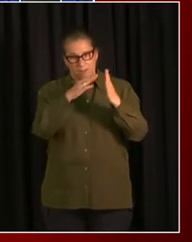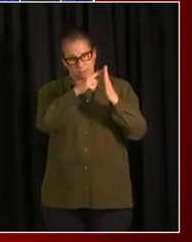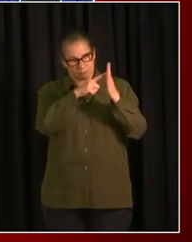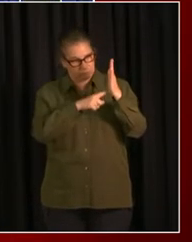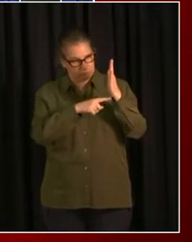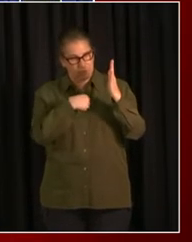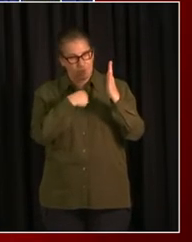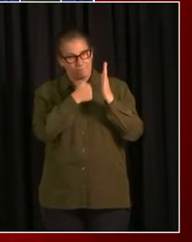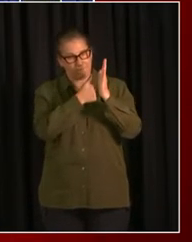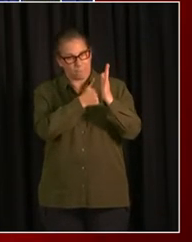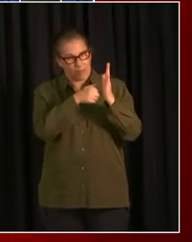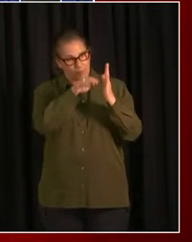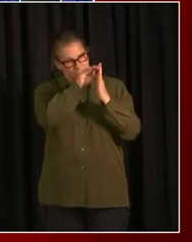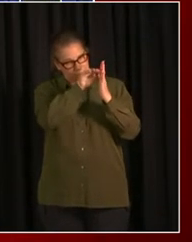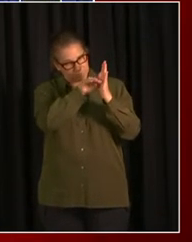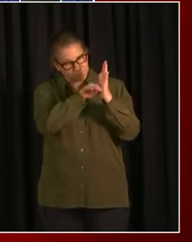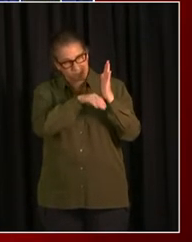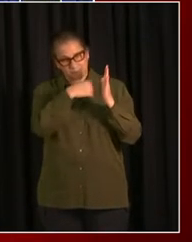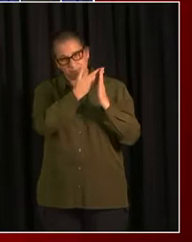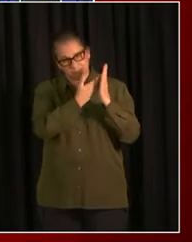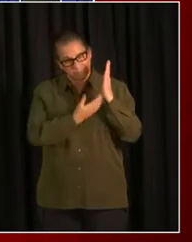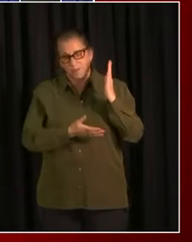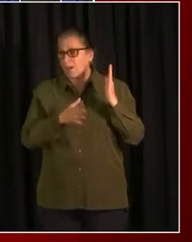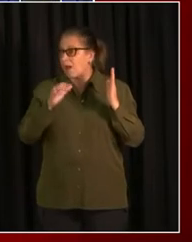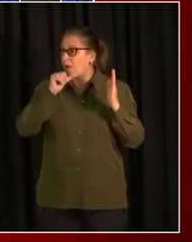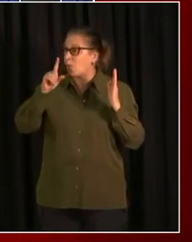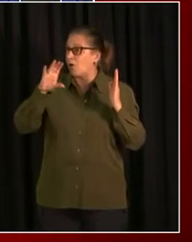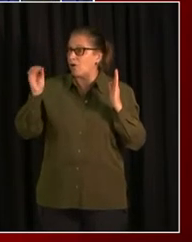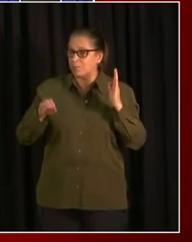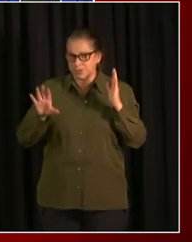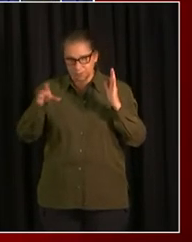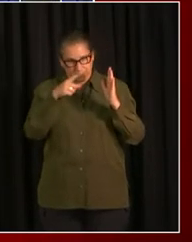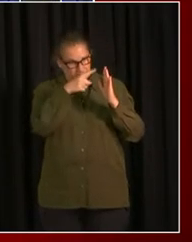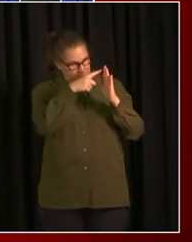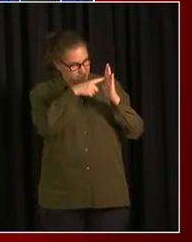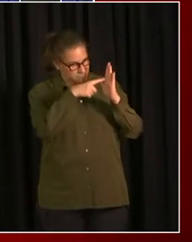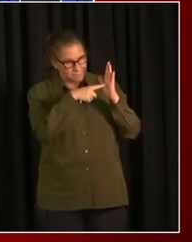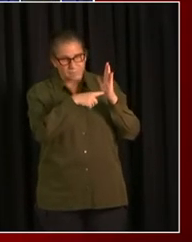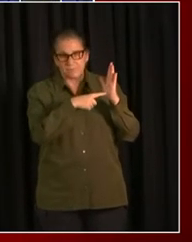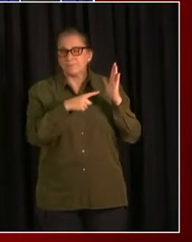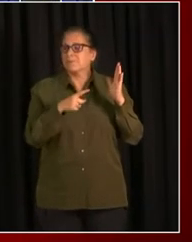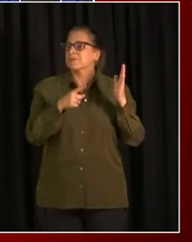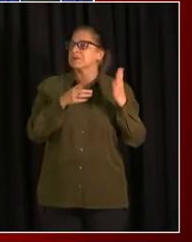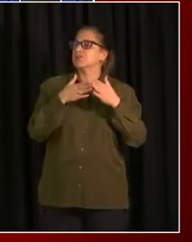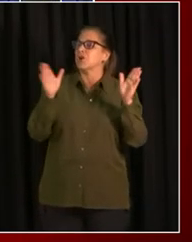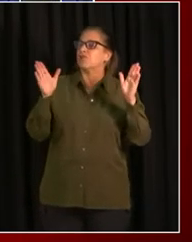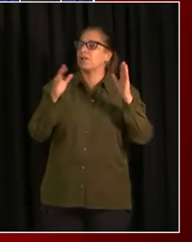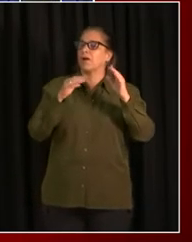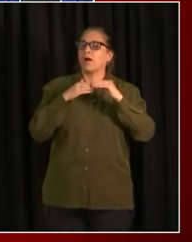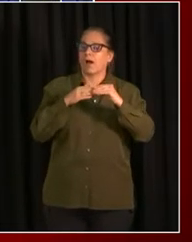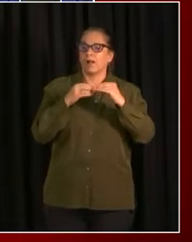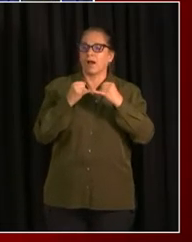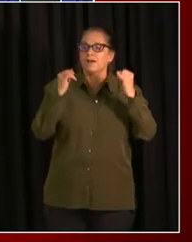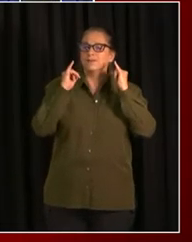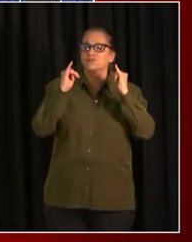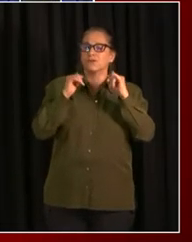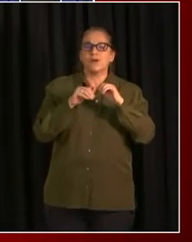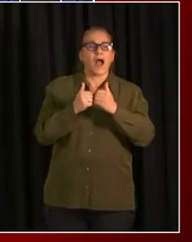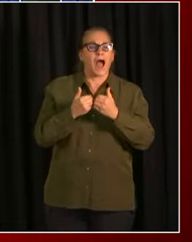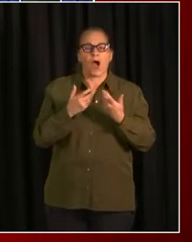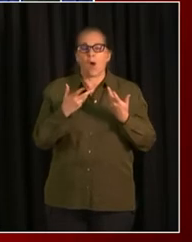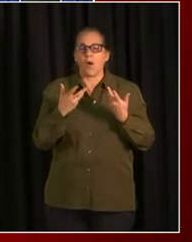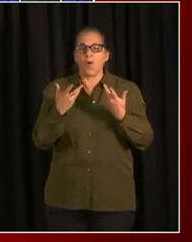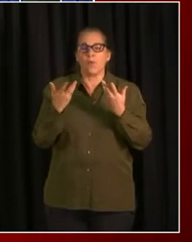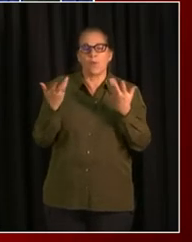provide some guidance that's not binding, but is informative to jurisdictions around both the metrics that one might use to assess